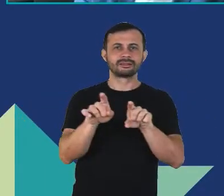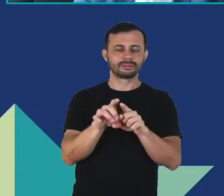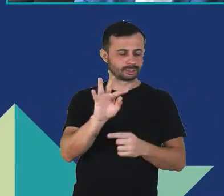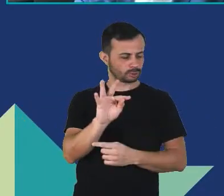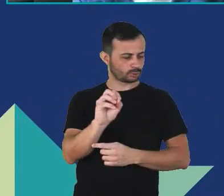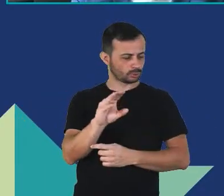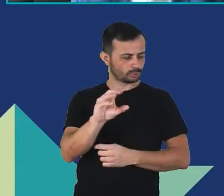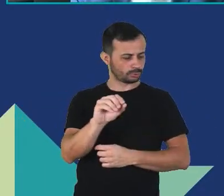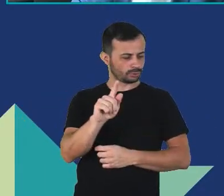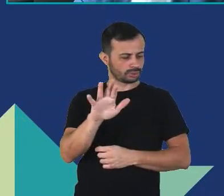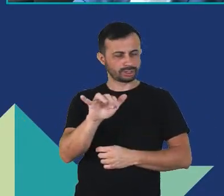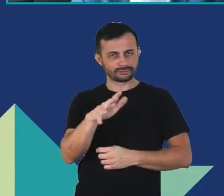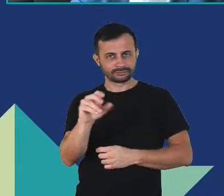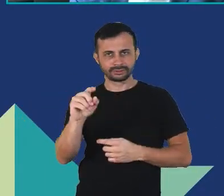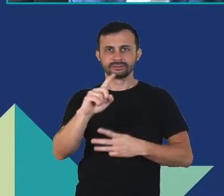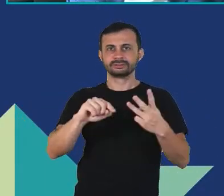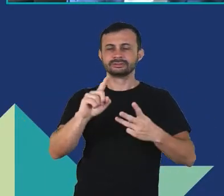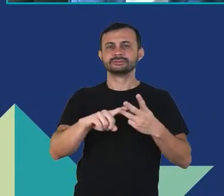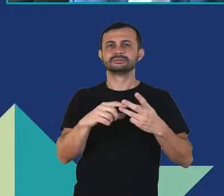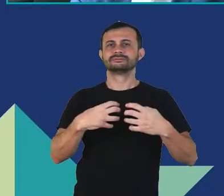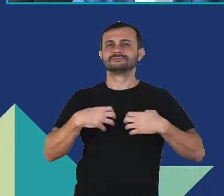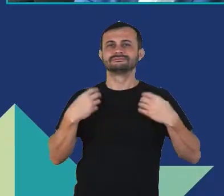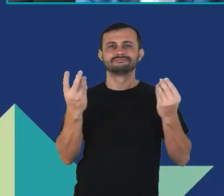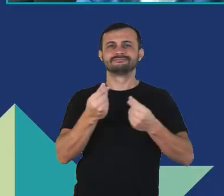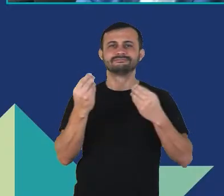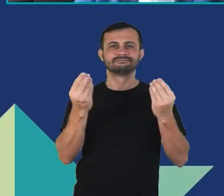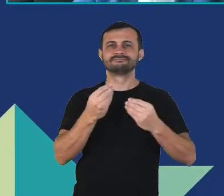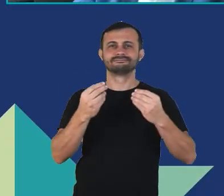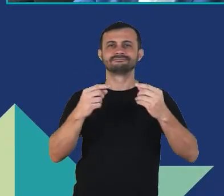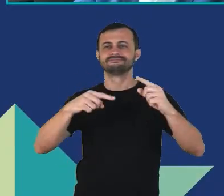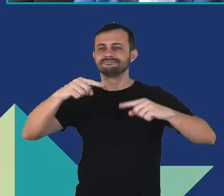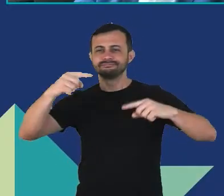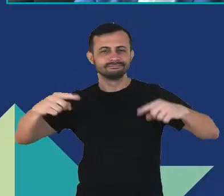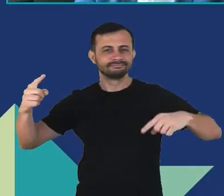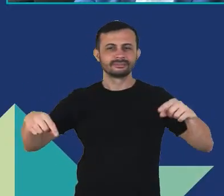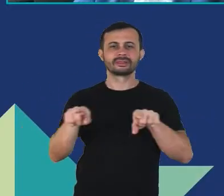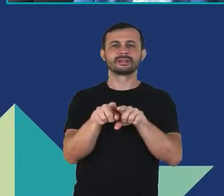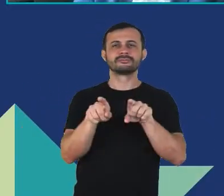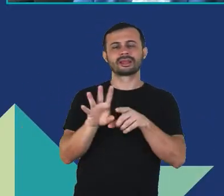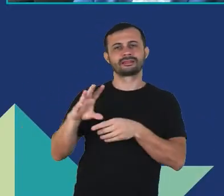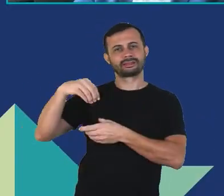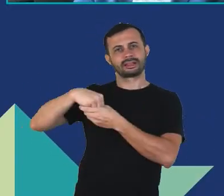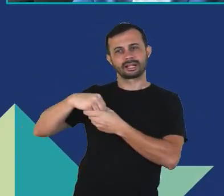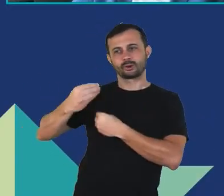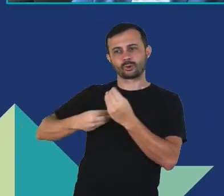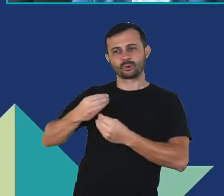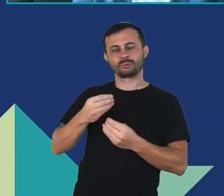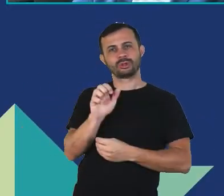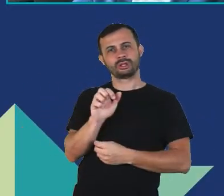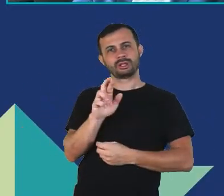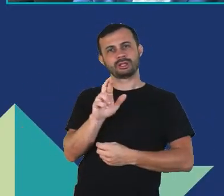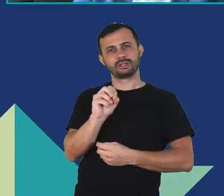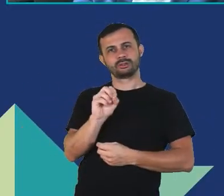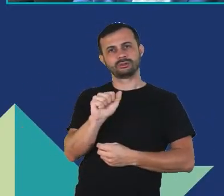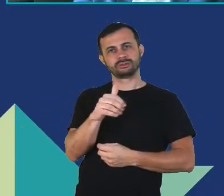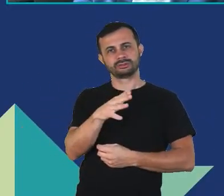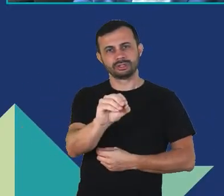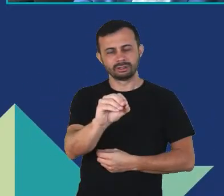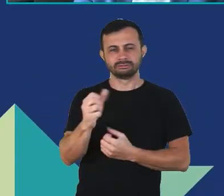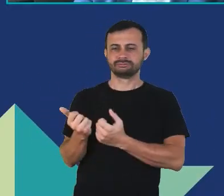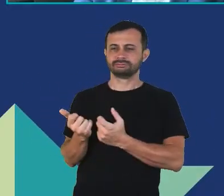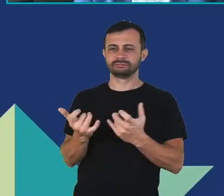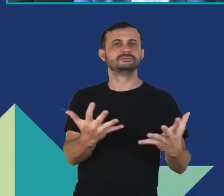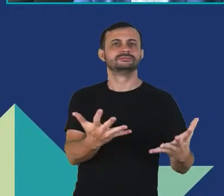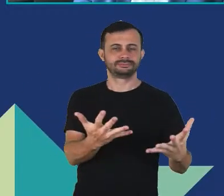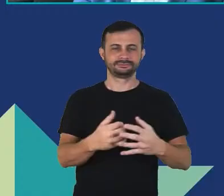electromagnetics, seismic profiling, magnetic resonance. Just, I think I would urge anybody in